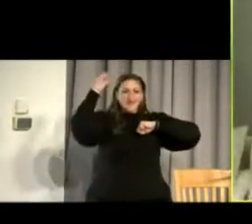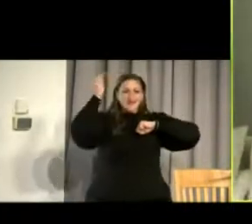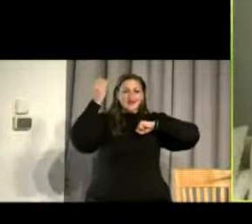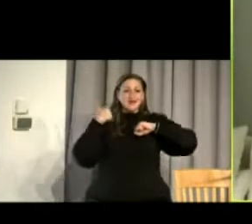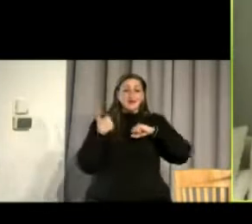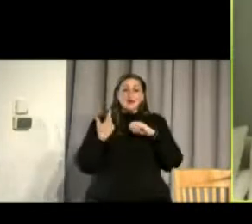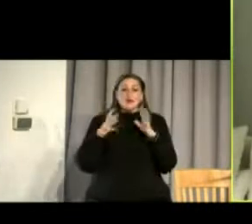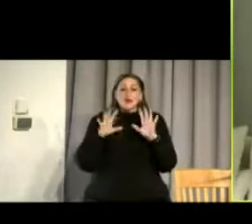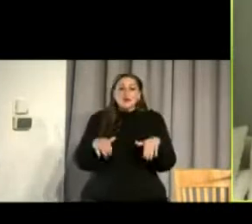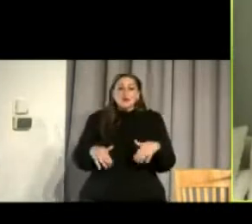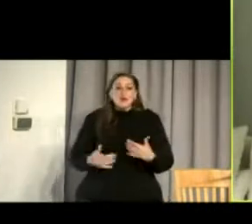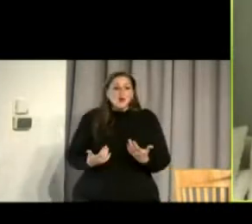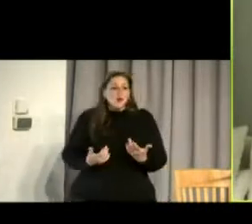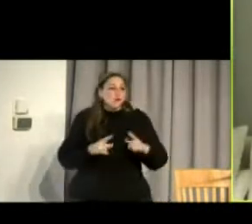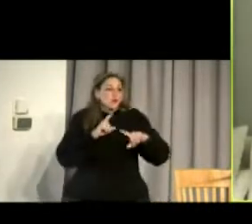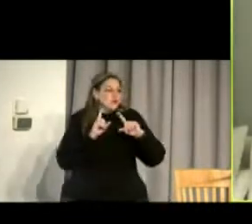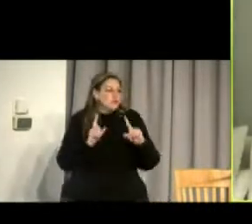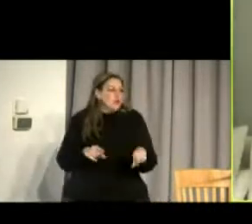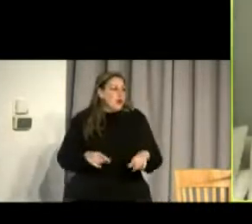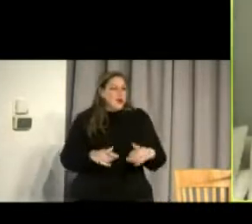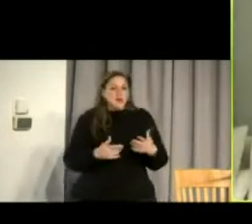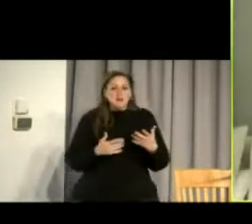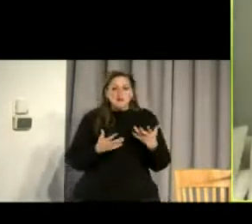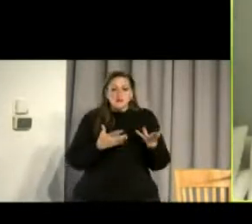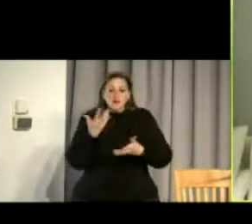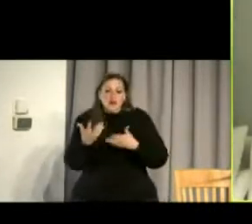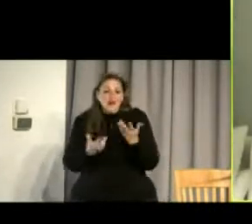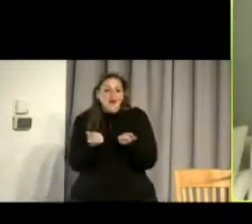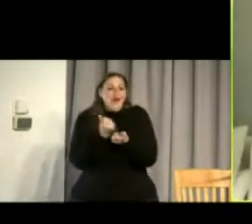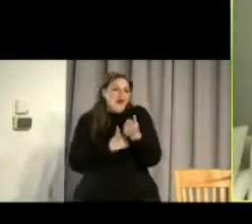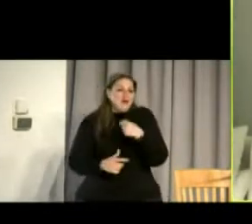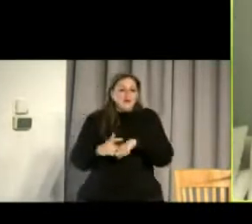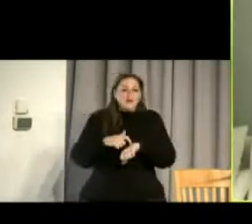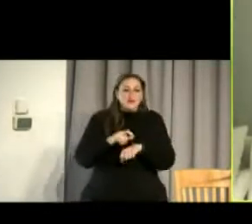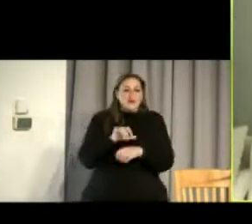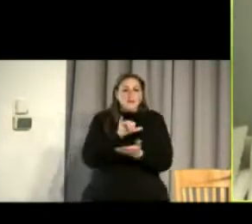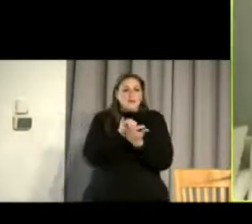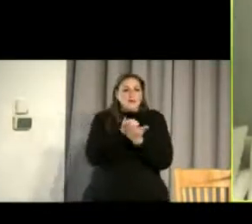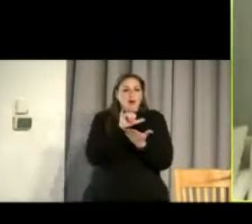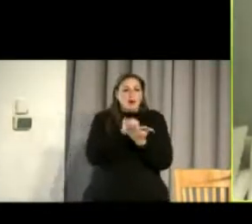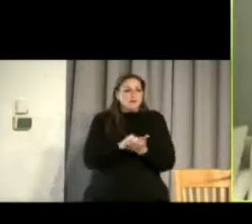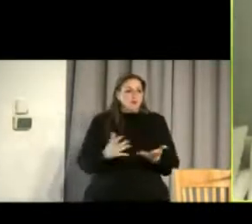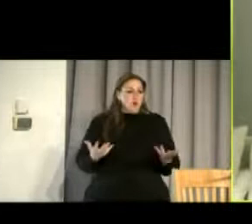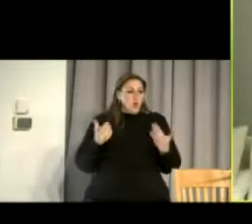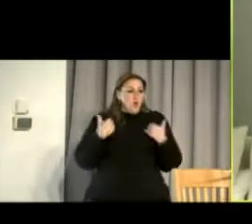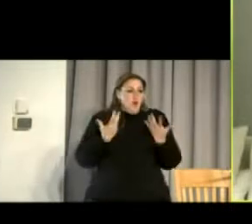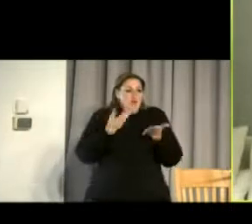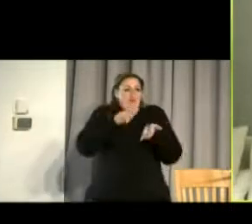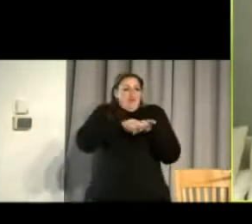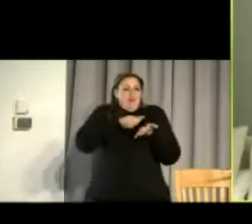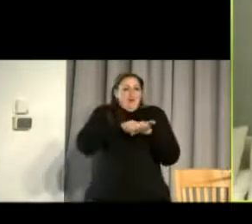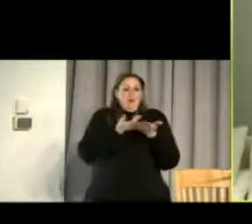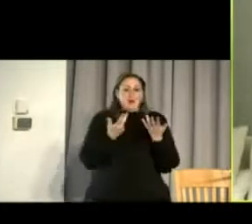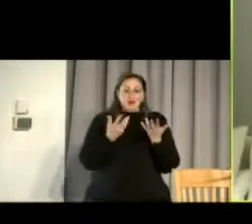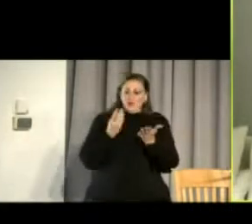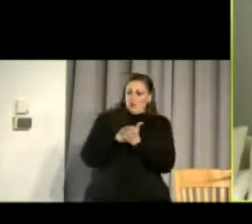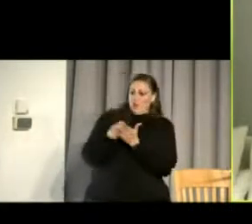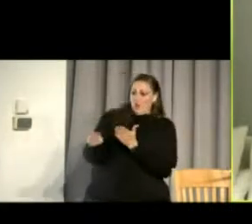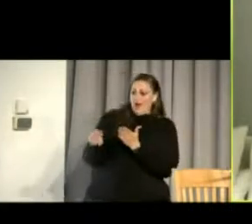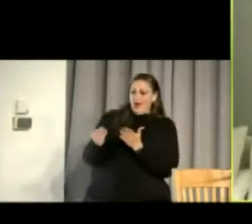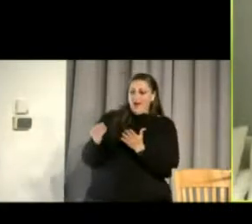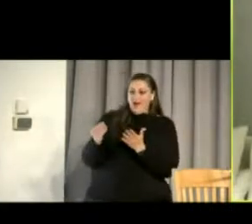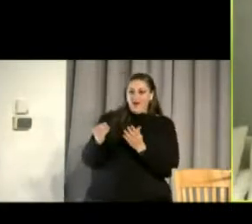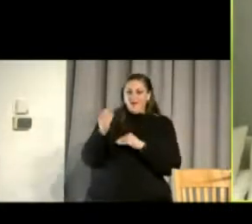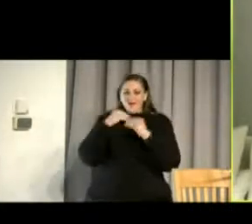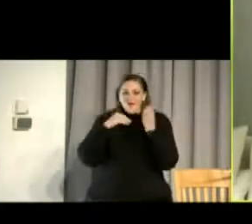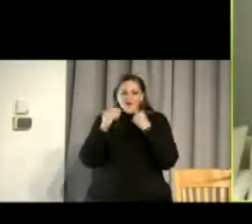a rapid response bag ready every time a crisis happens. We don't have the money to repurchase groceries